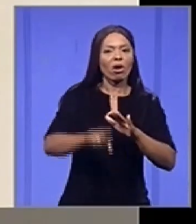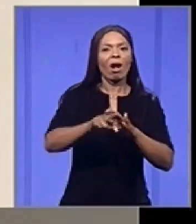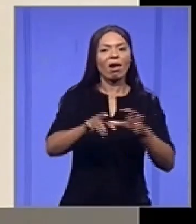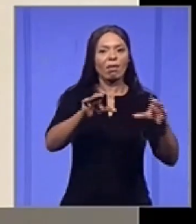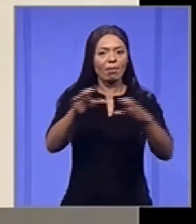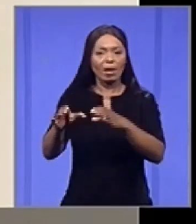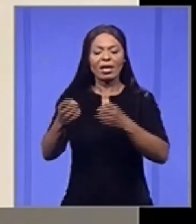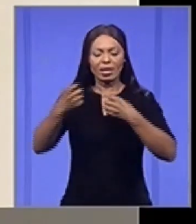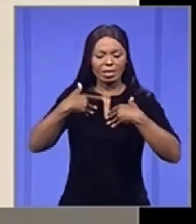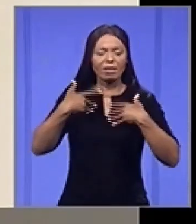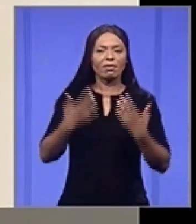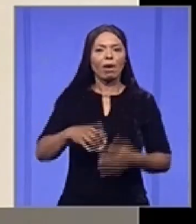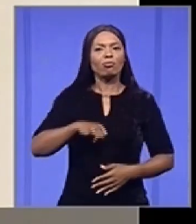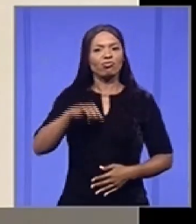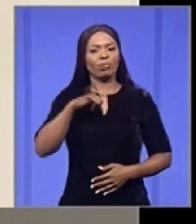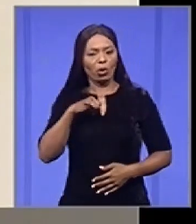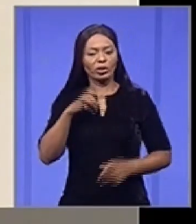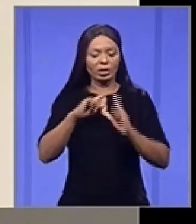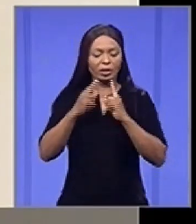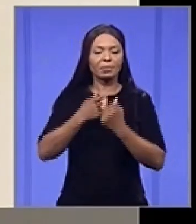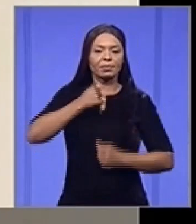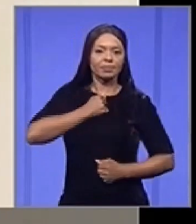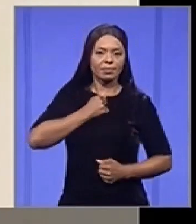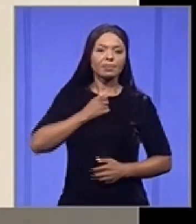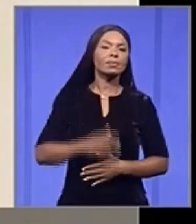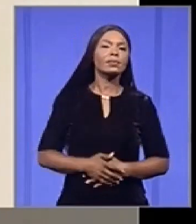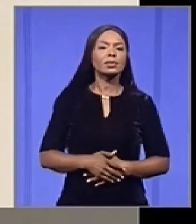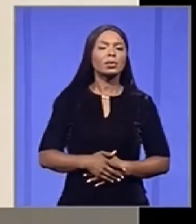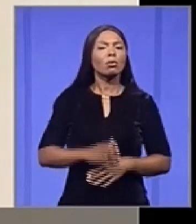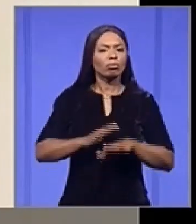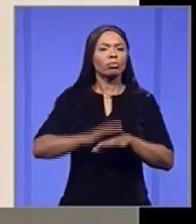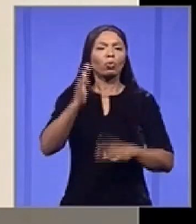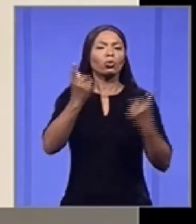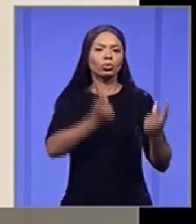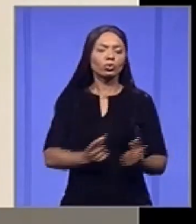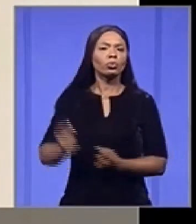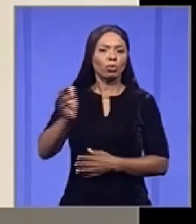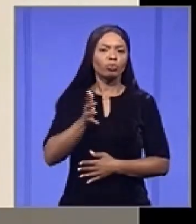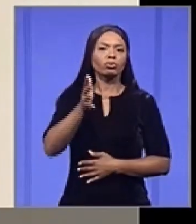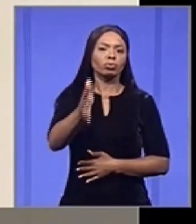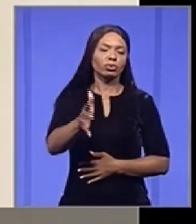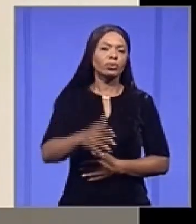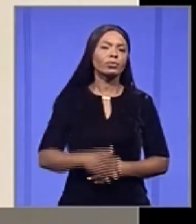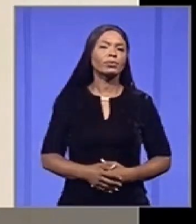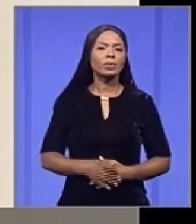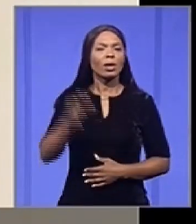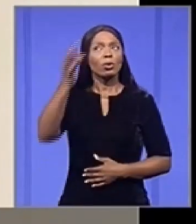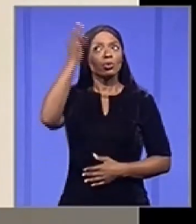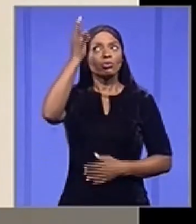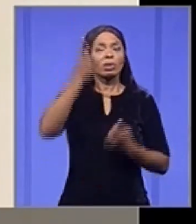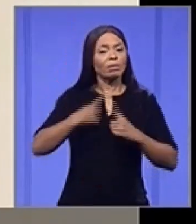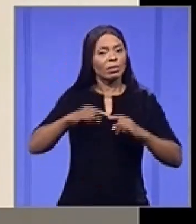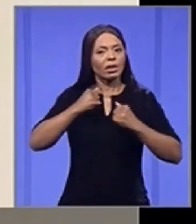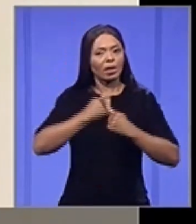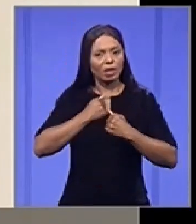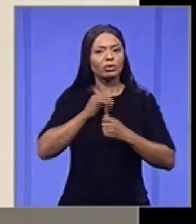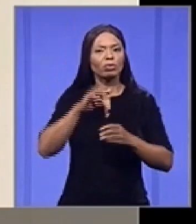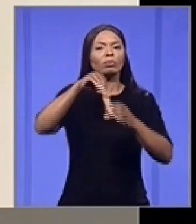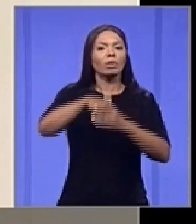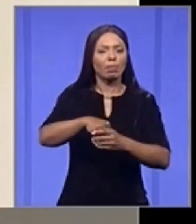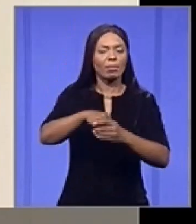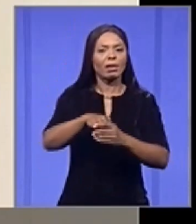really proud as a team. So we wanted to go as far as we could, and it was just a dream for us to make it